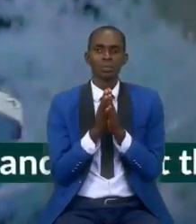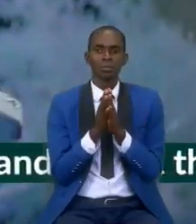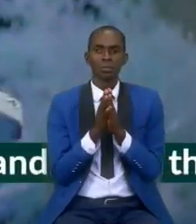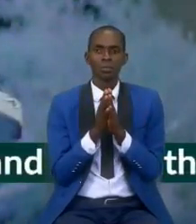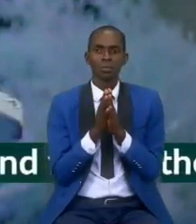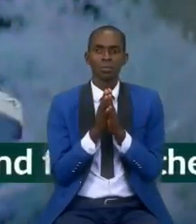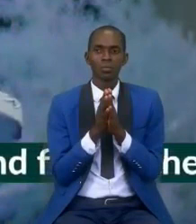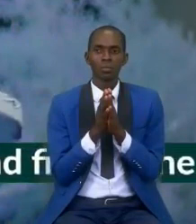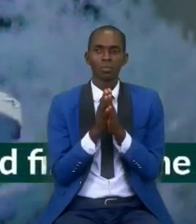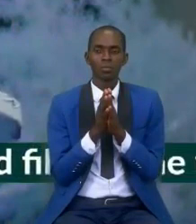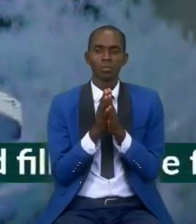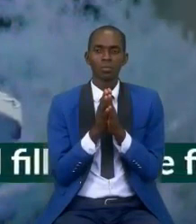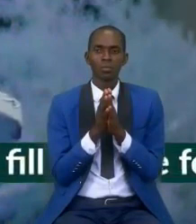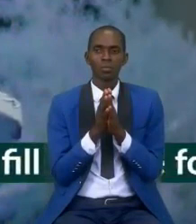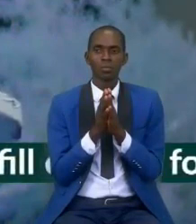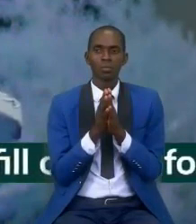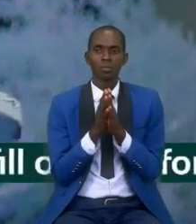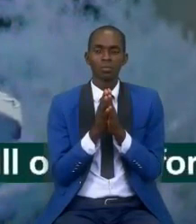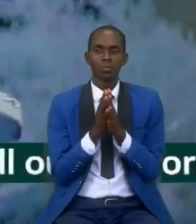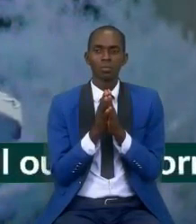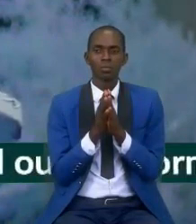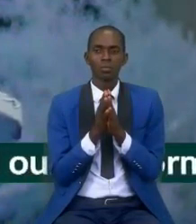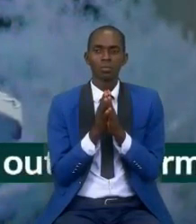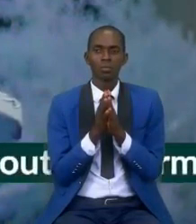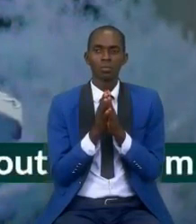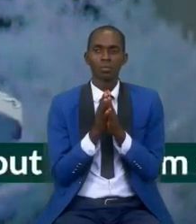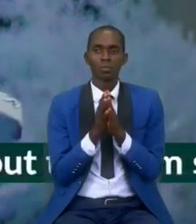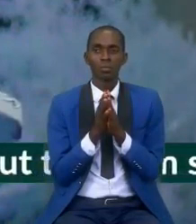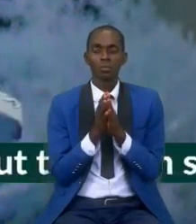if you finished, wave your hand at me.